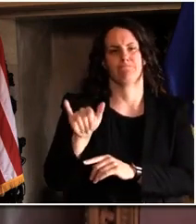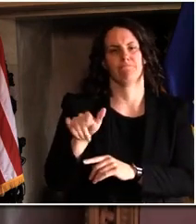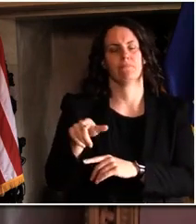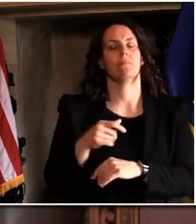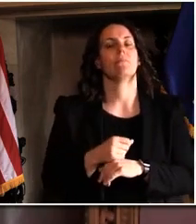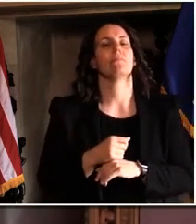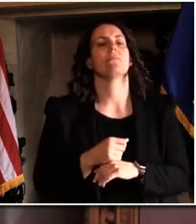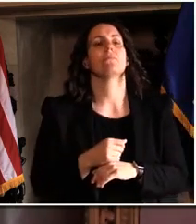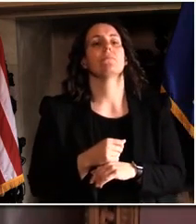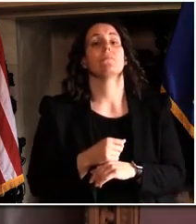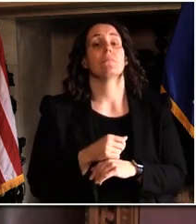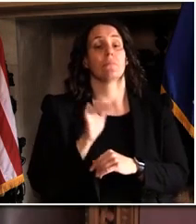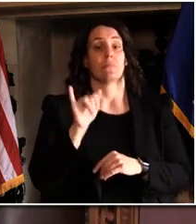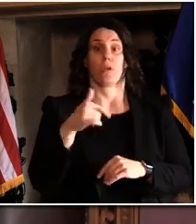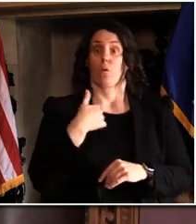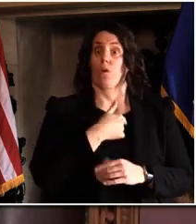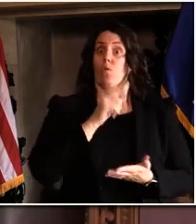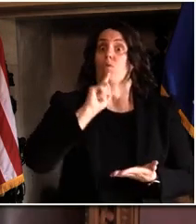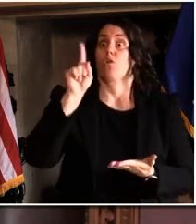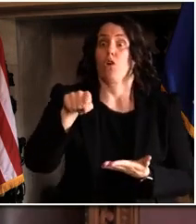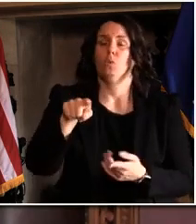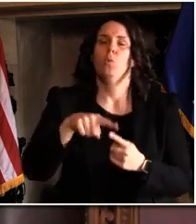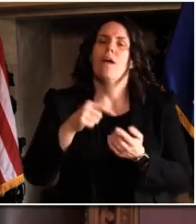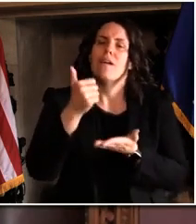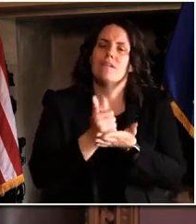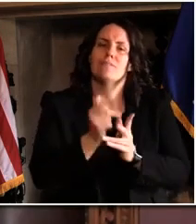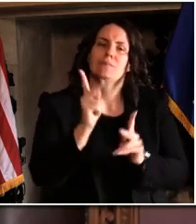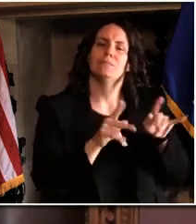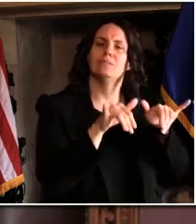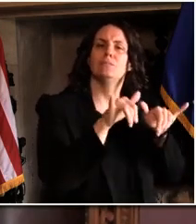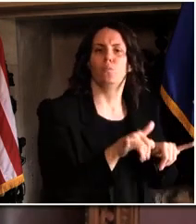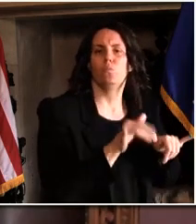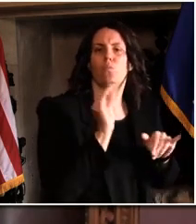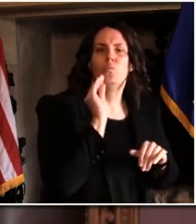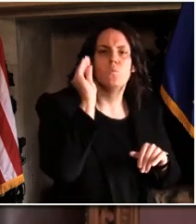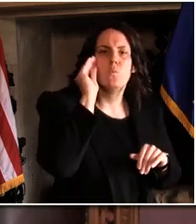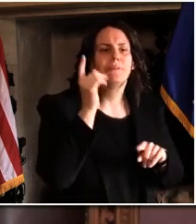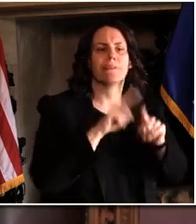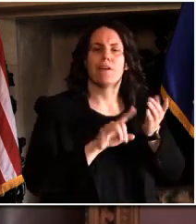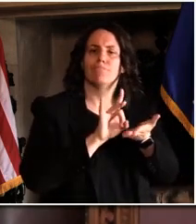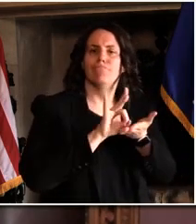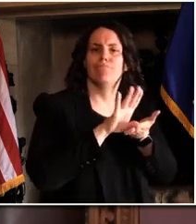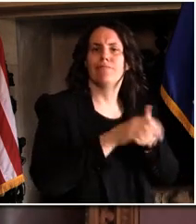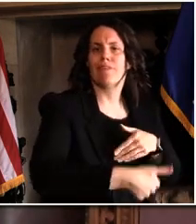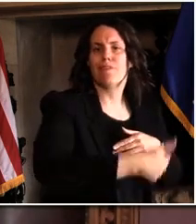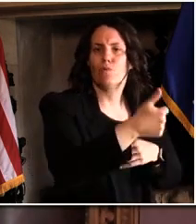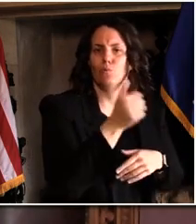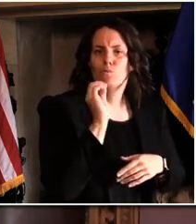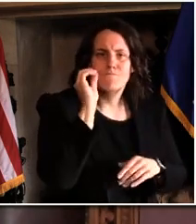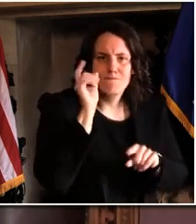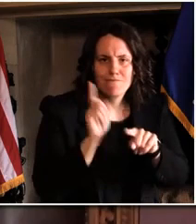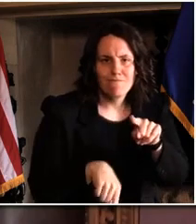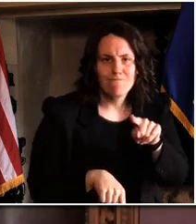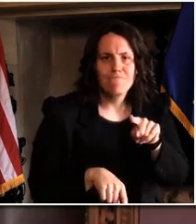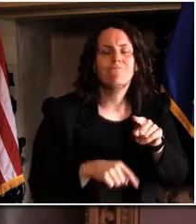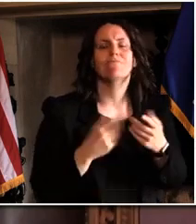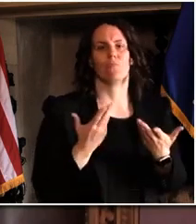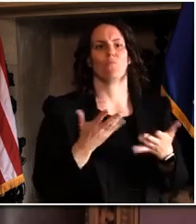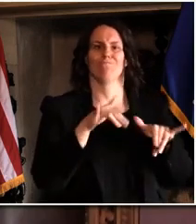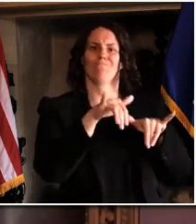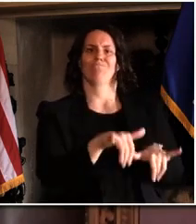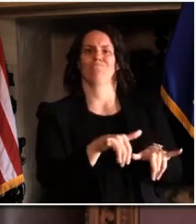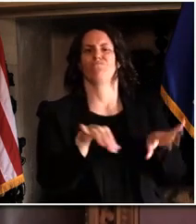of Wisconsinites during this public health emergency. Evictions and foreclosures pose a direct and serious